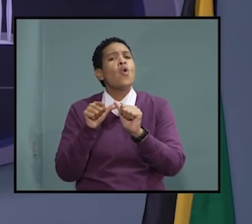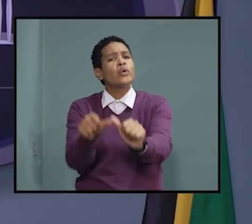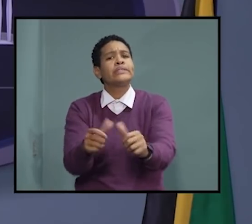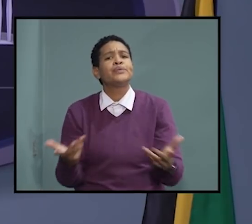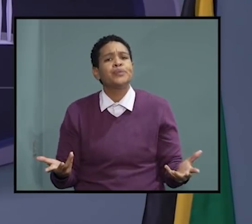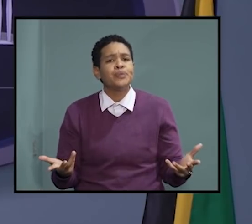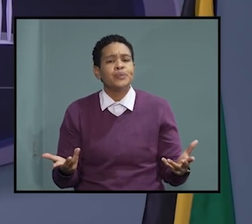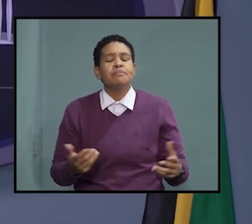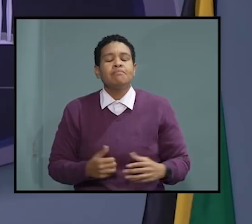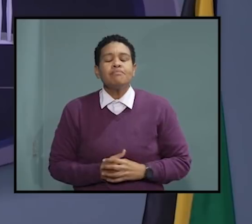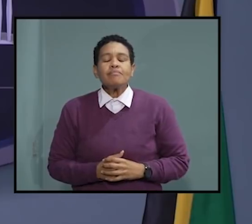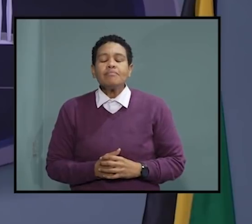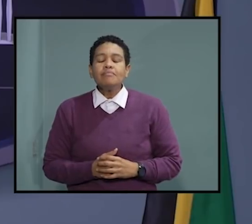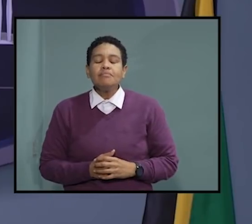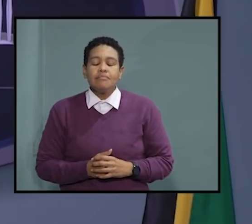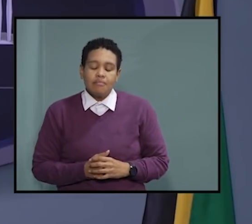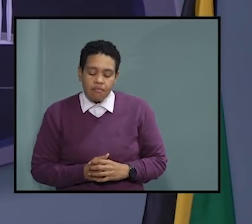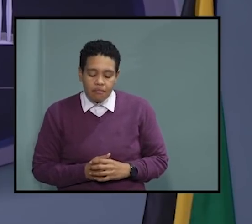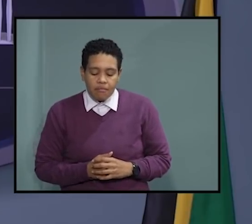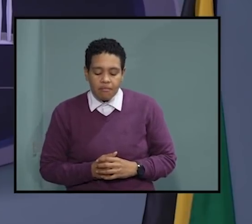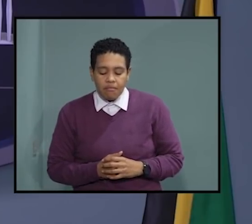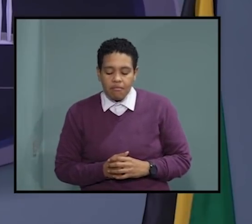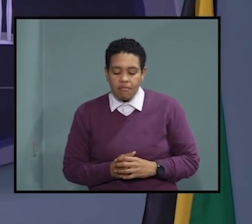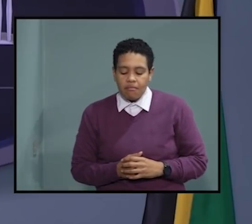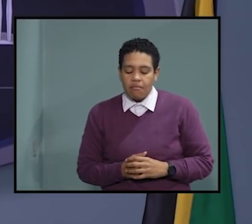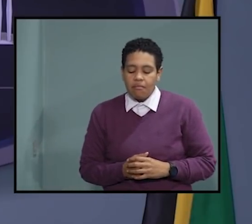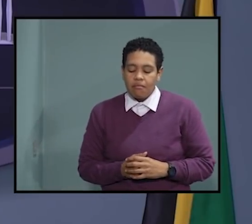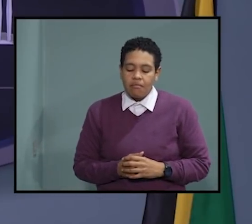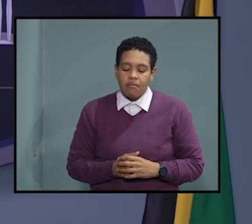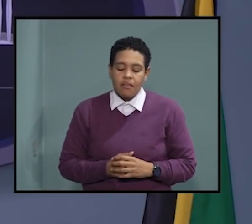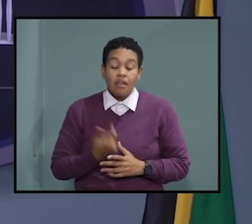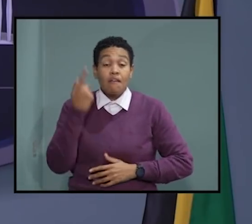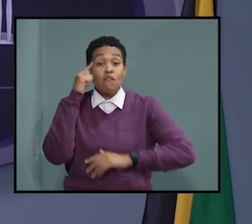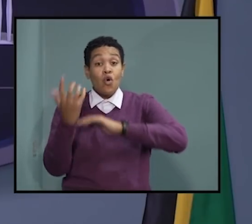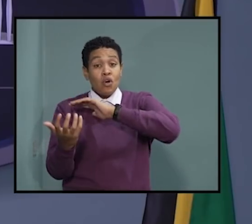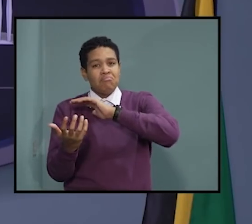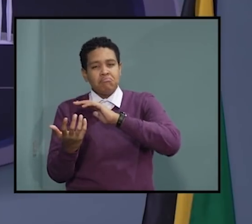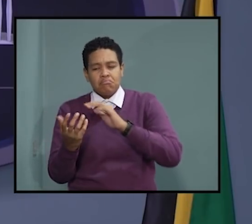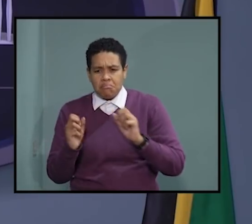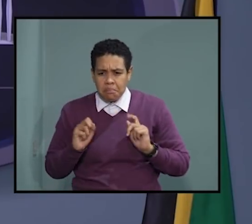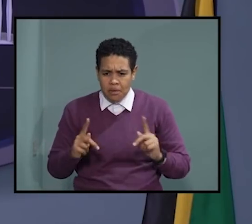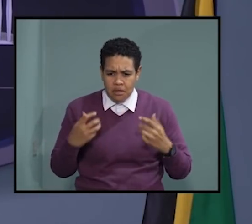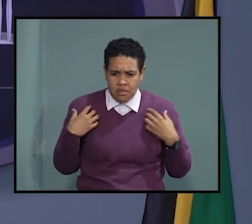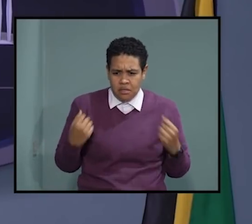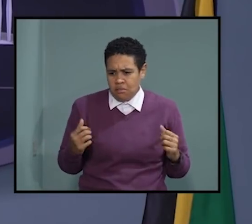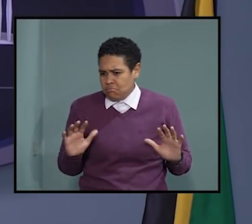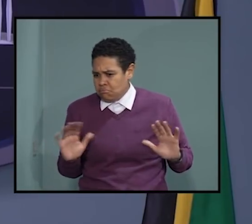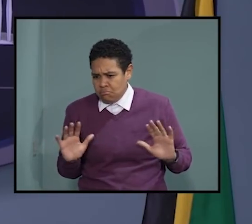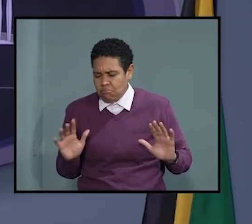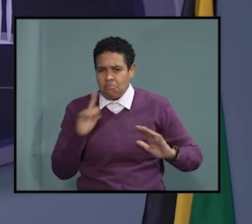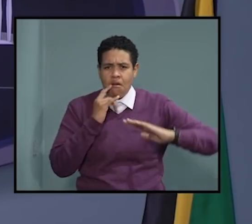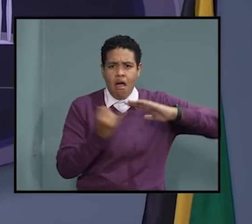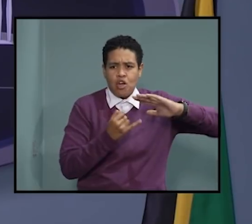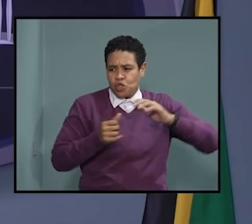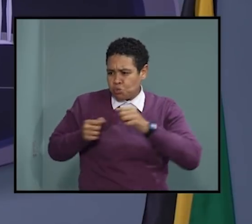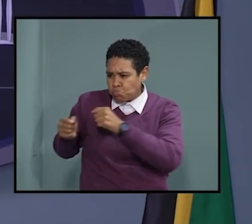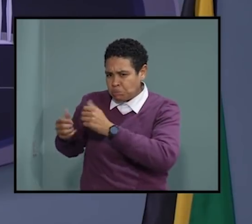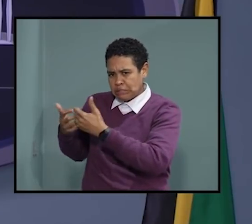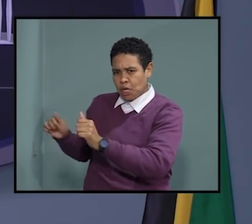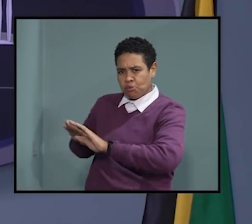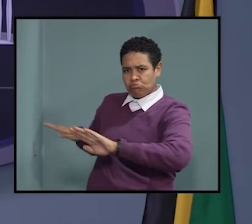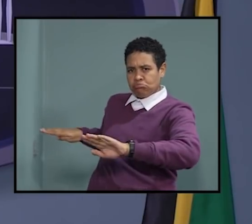In terms of recovery, quarantine, and isolation, currently, 21 persons have recovered